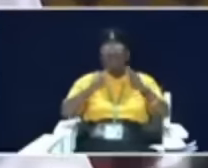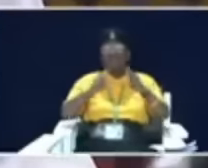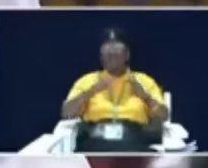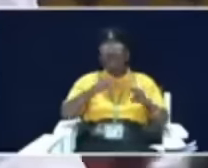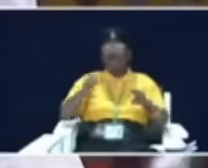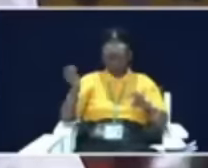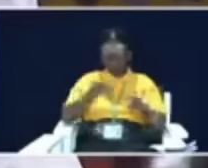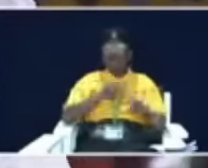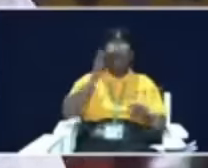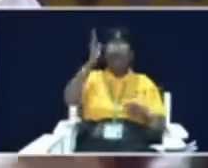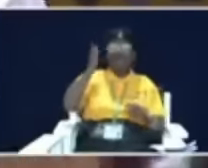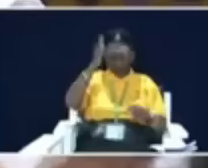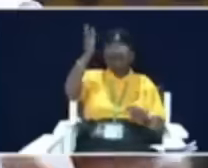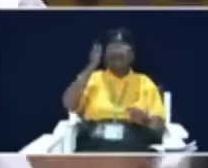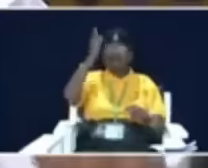warrior,